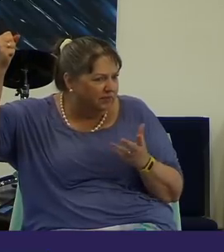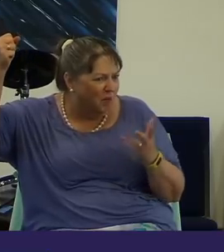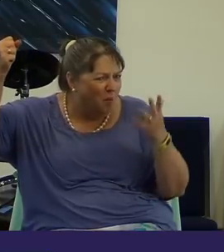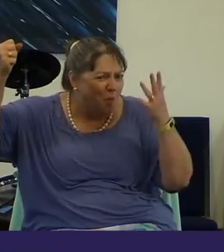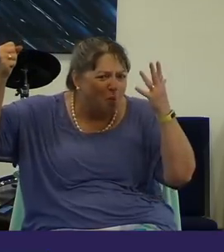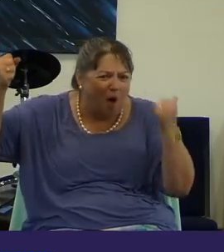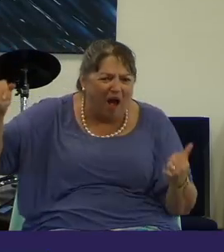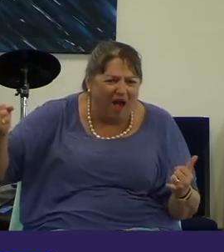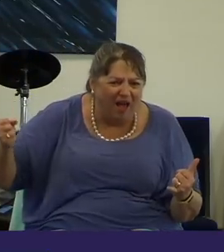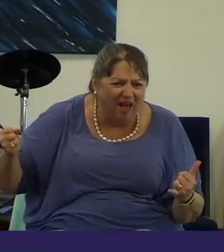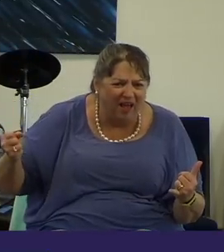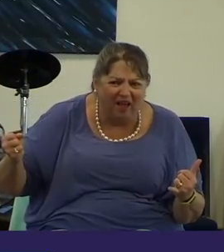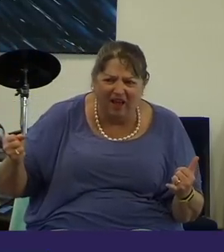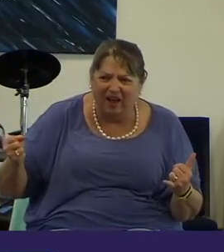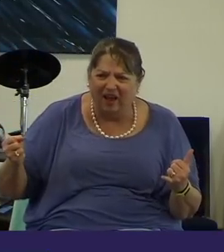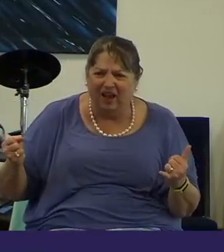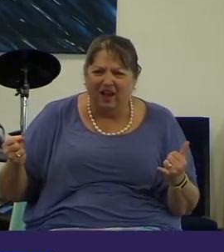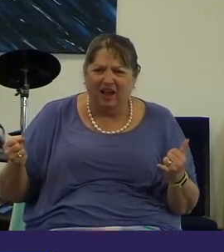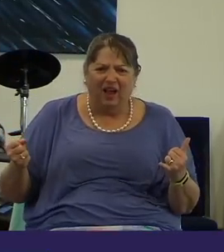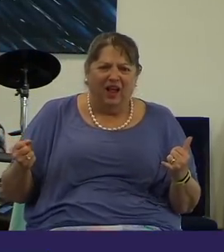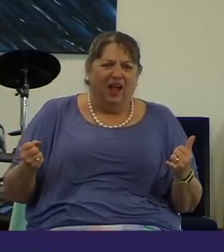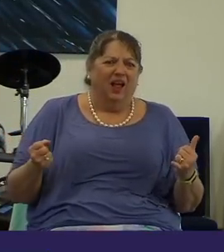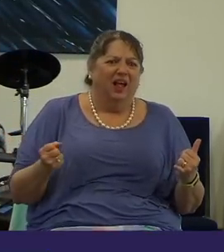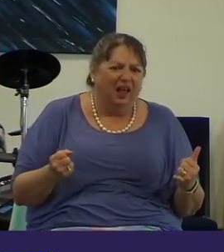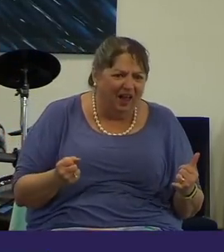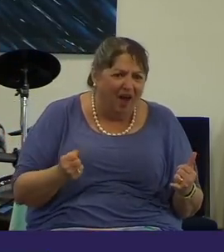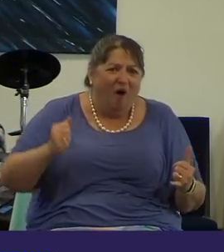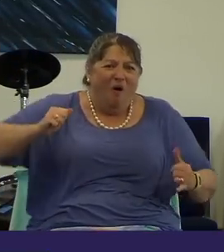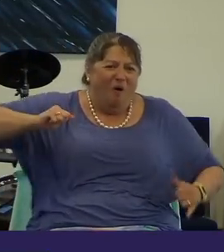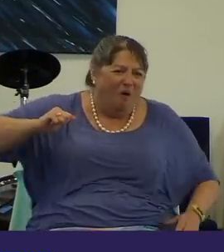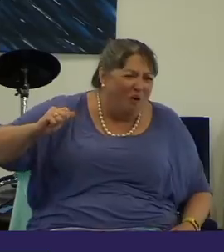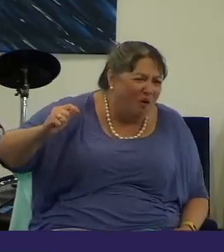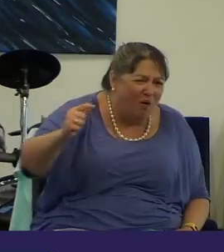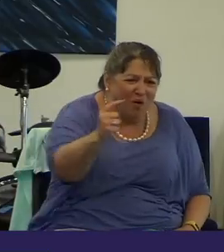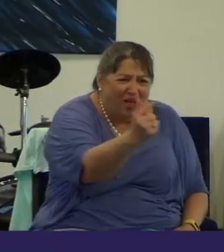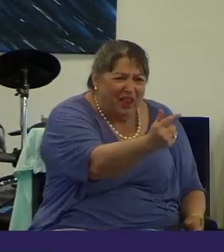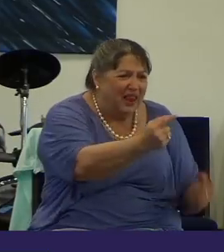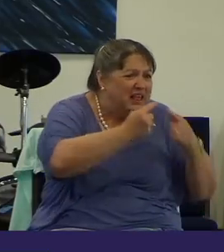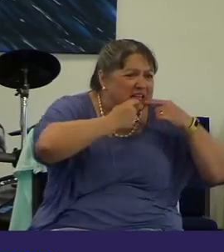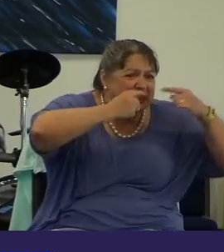The weight, the heaviness of sin was on Jesus.